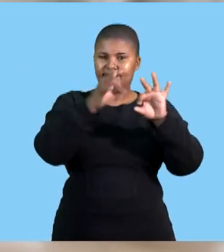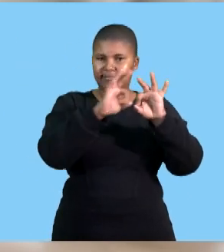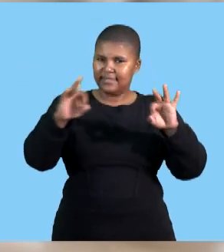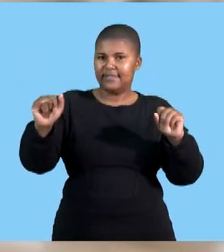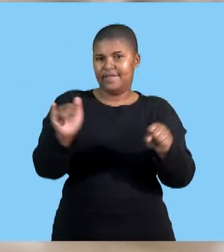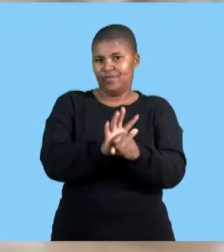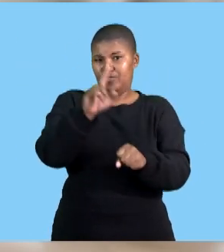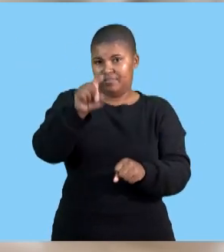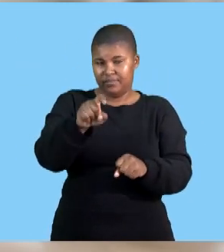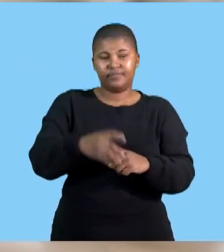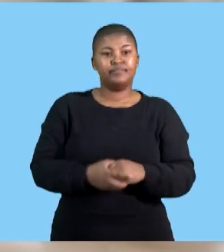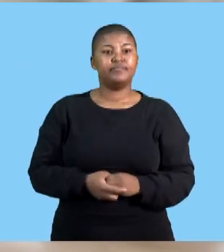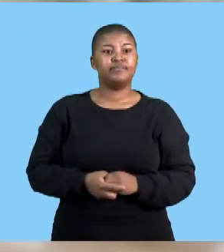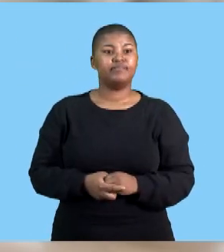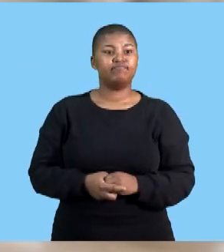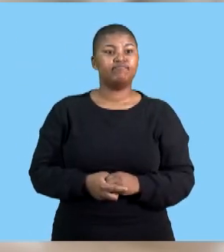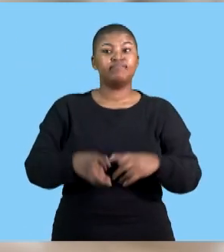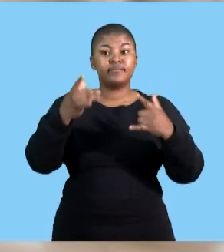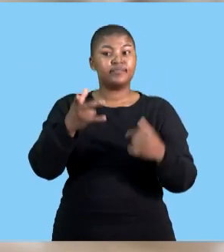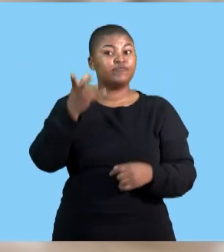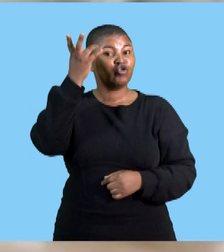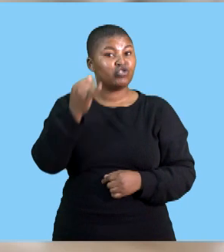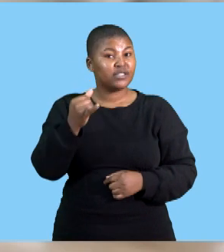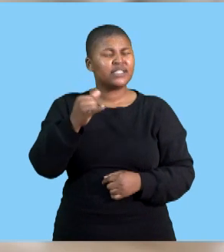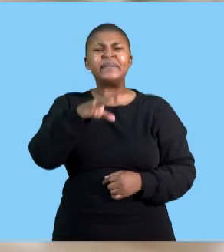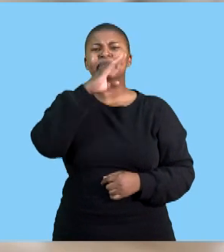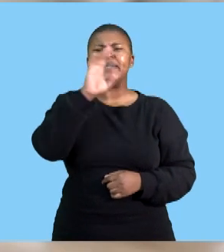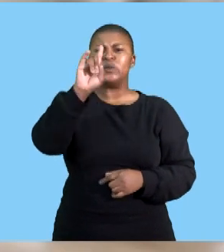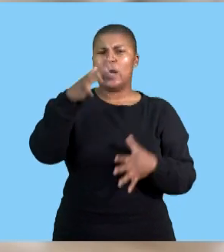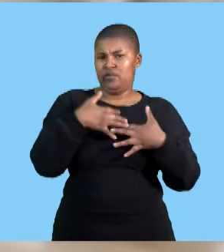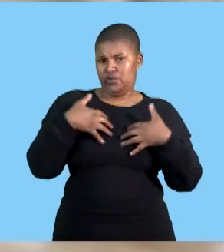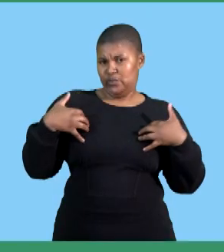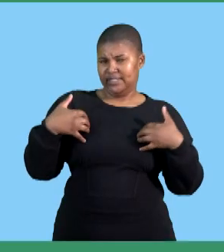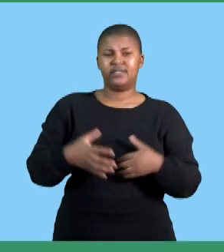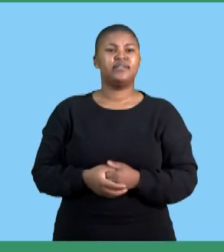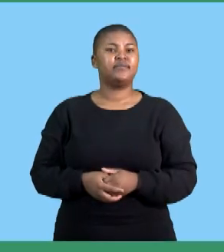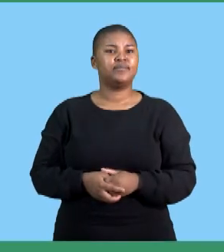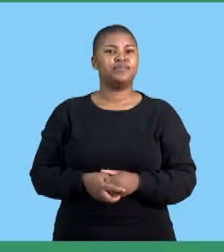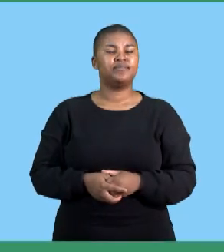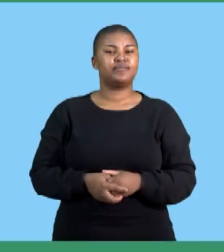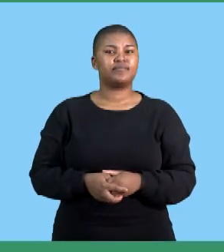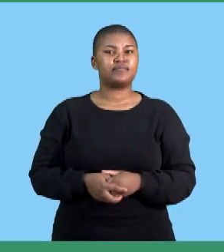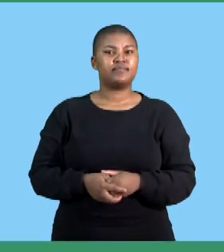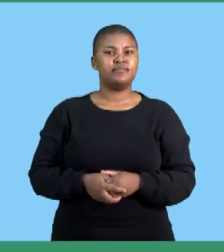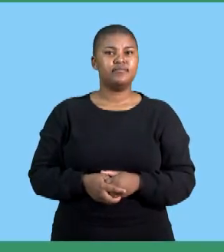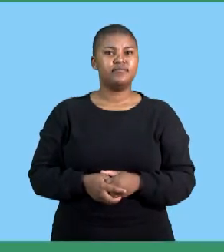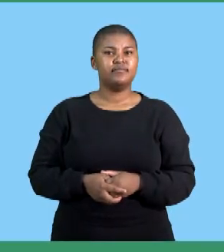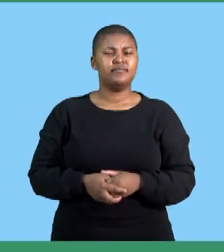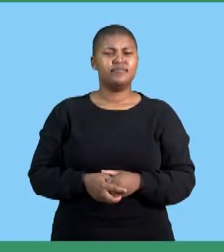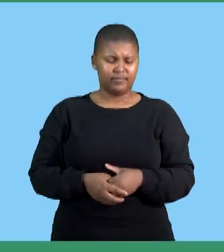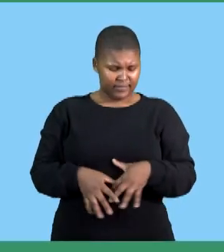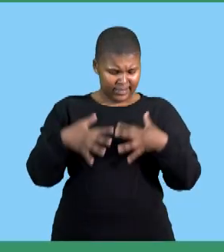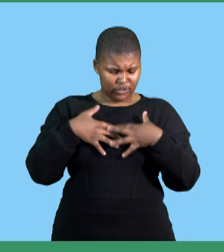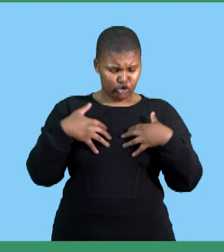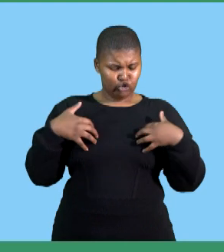sentences. Now let's check what is the meaning of stress. It is said there that stress is